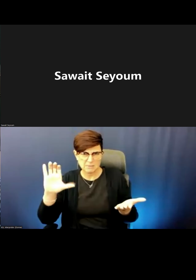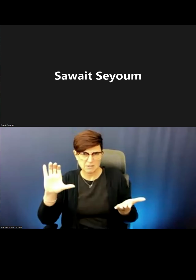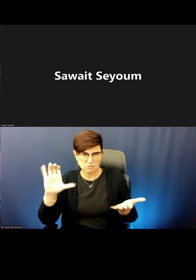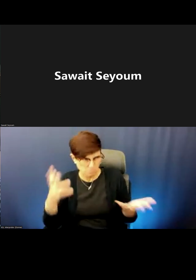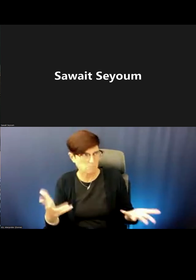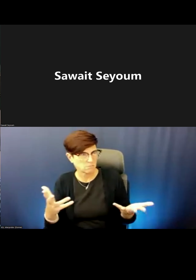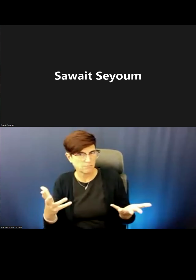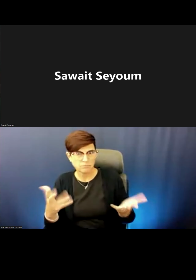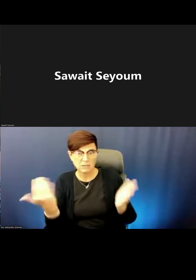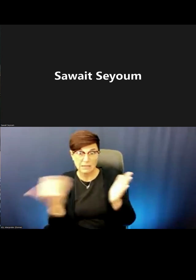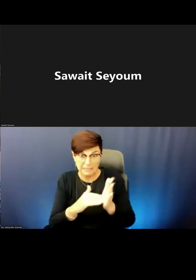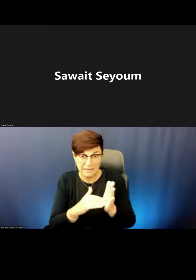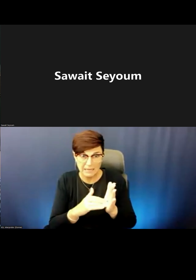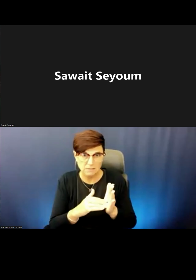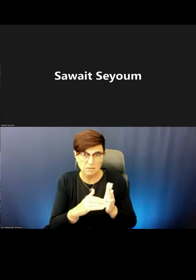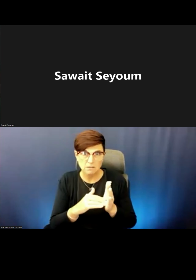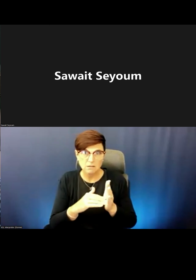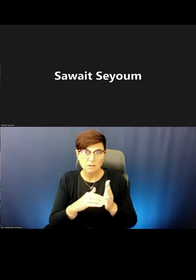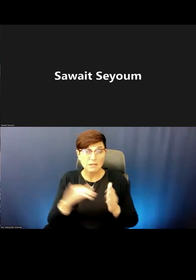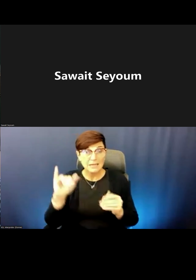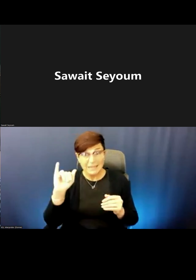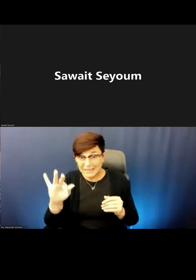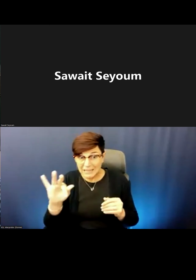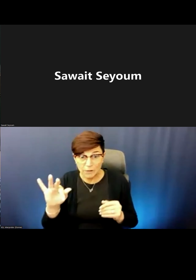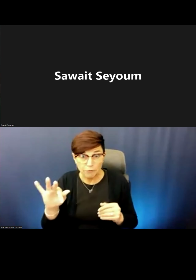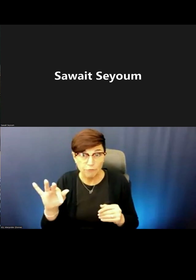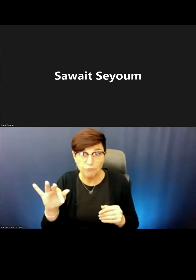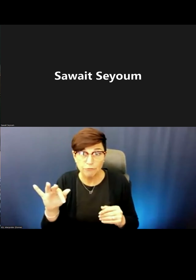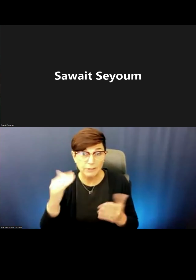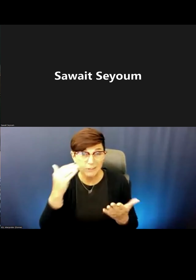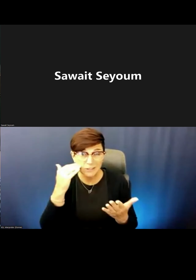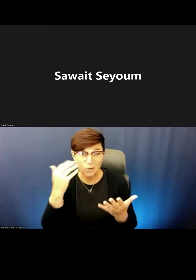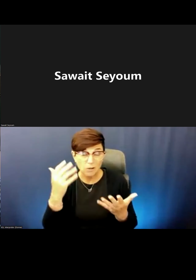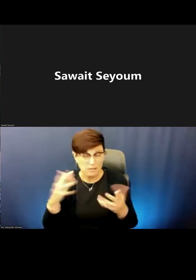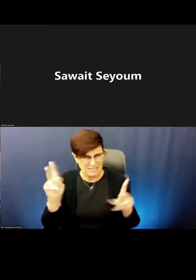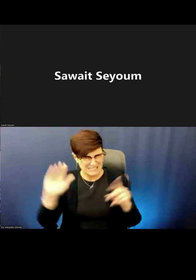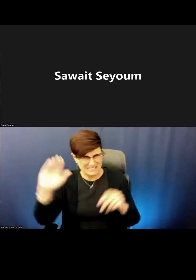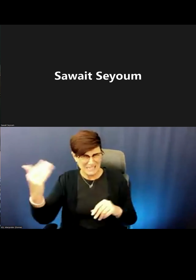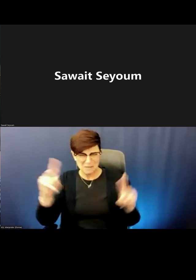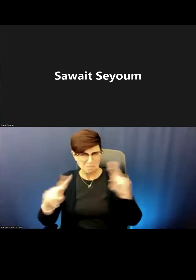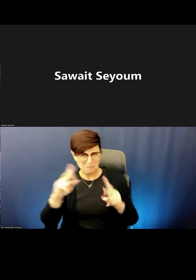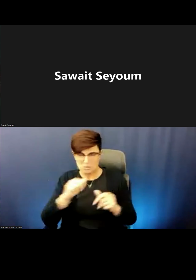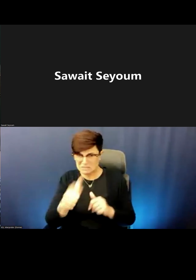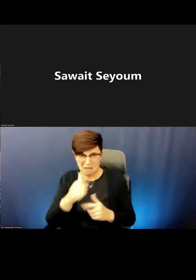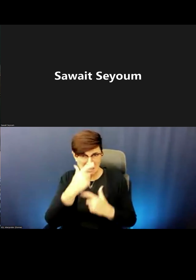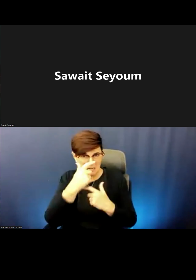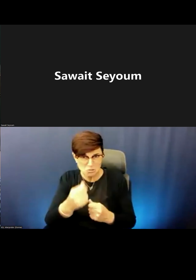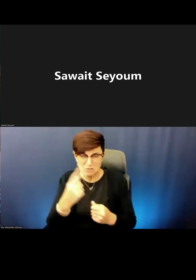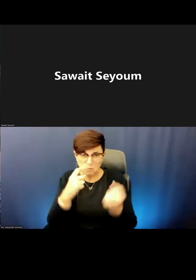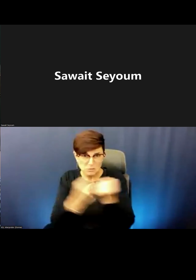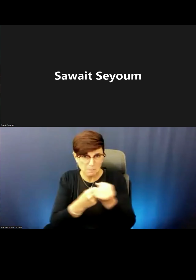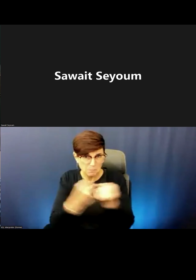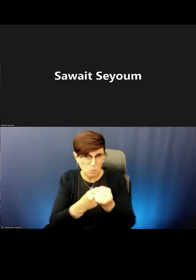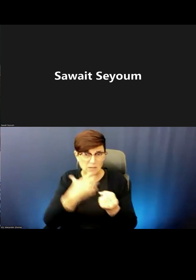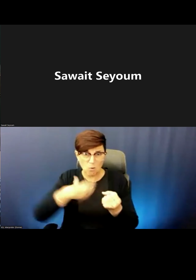there's 12 bills, aging and disability is going to be like 12, 13, but certainly not 1, 2, 3. So kind of want to